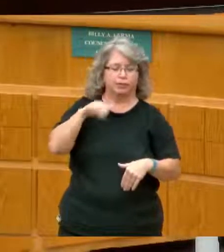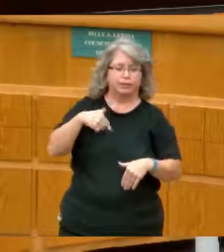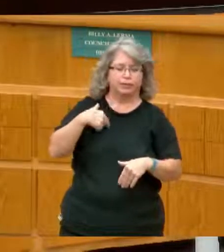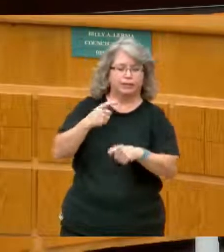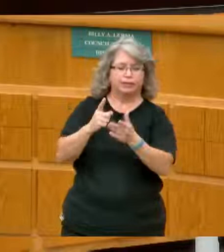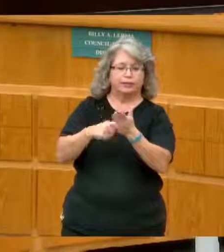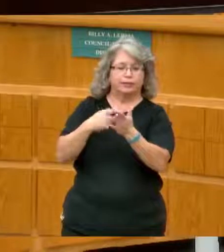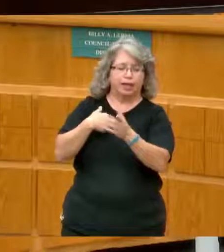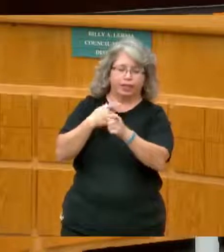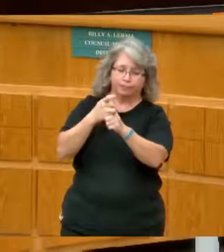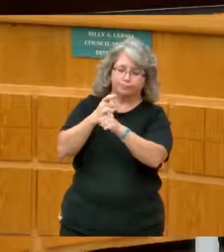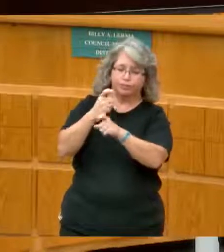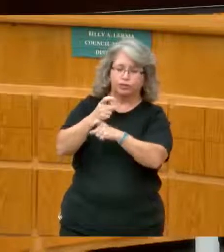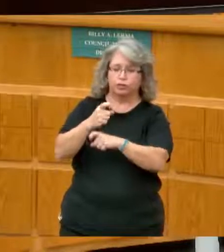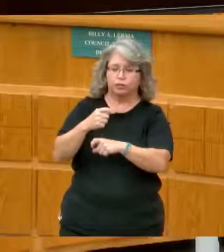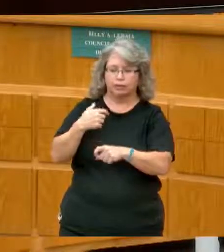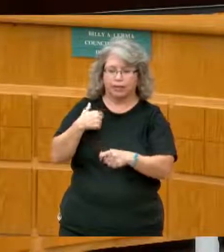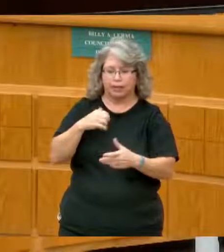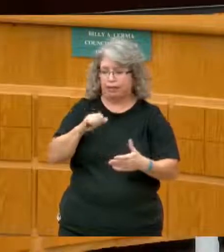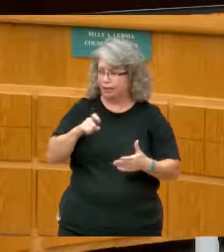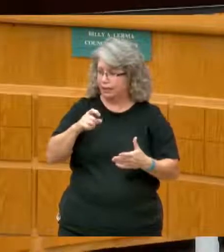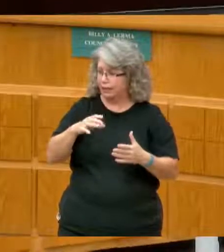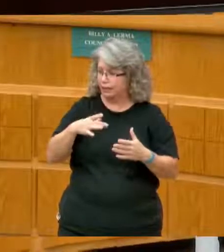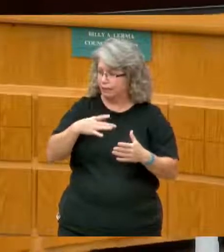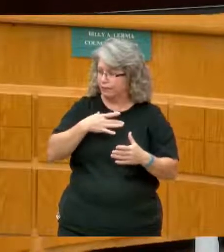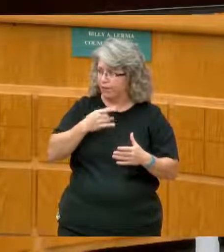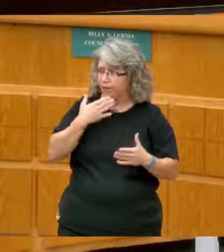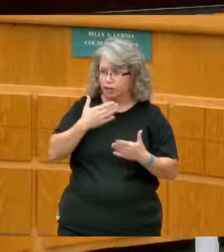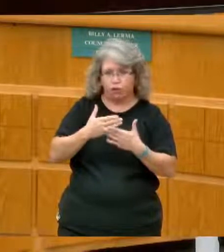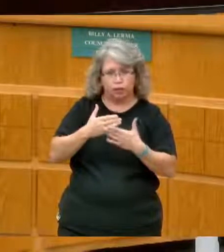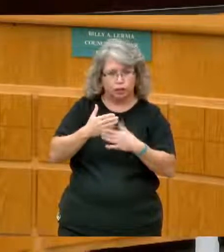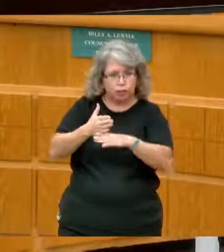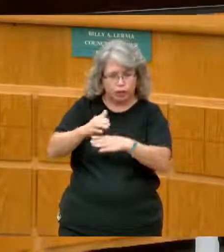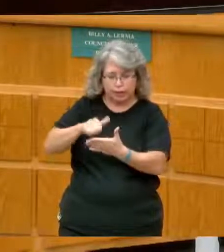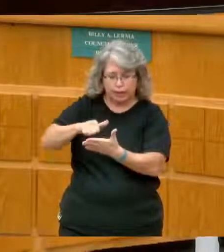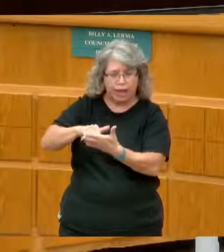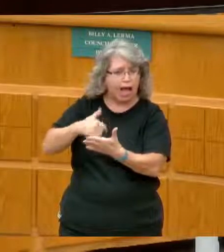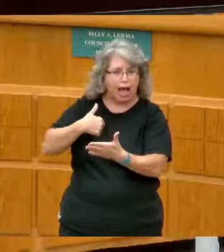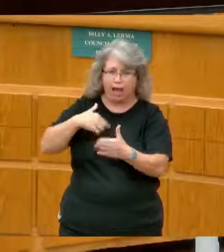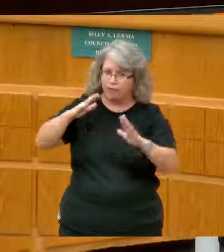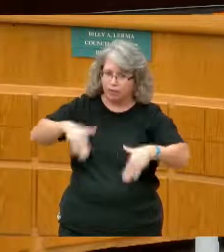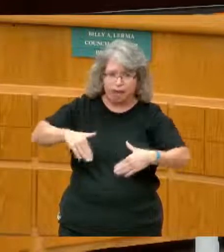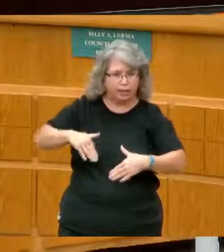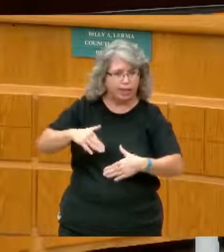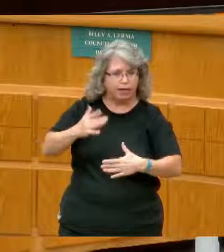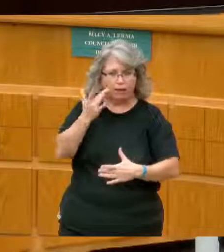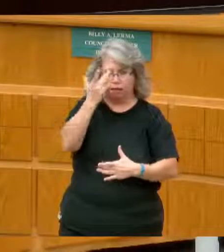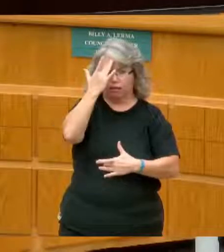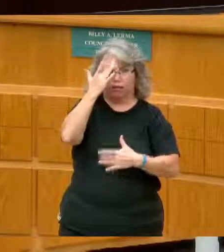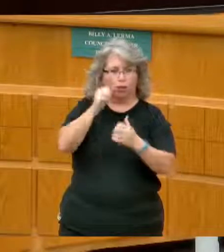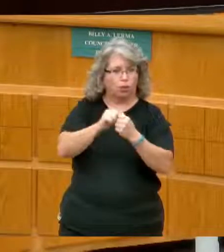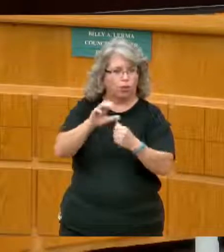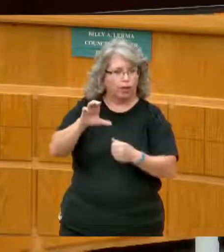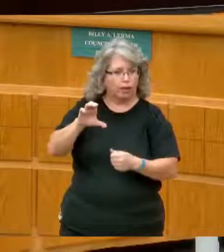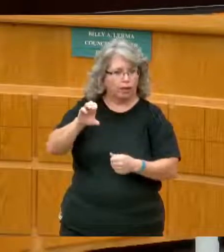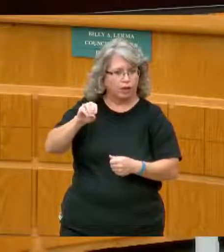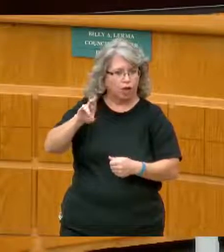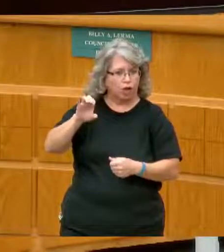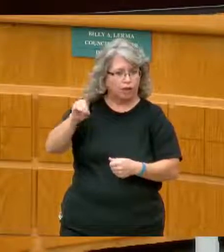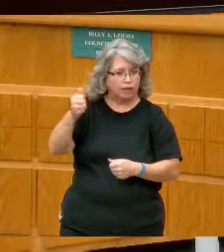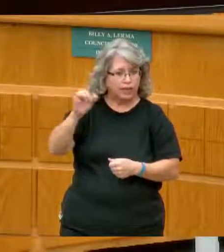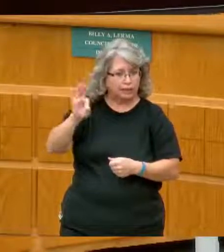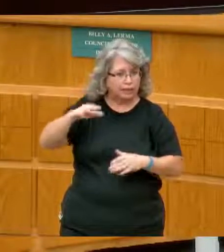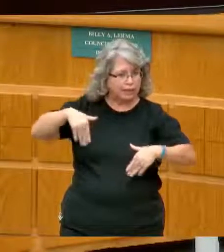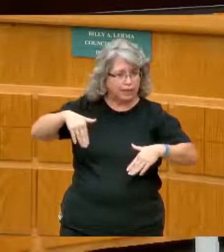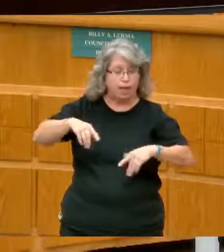haven't gotten, okay, I've got to find some good wood. I have not had COVID-19 yet, but I've had a lot of